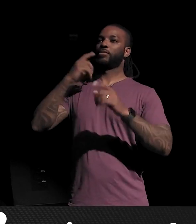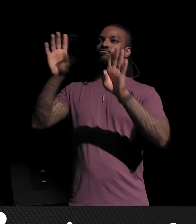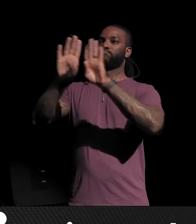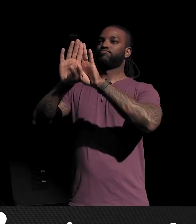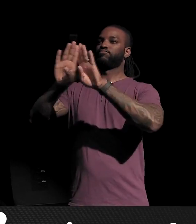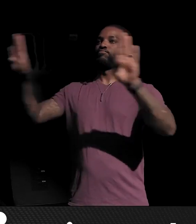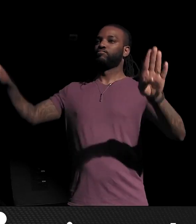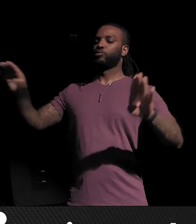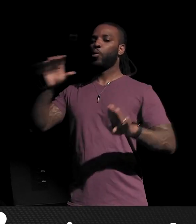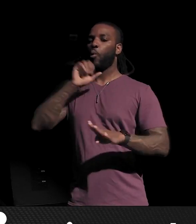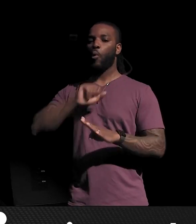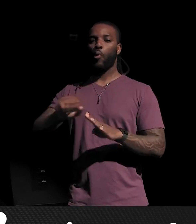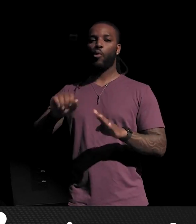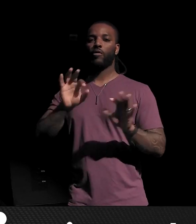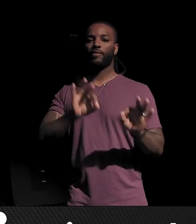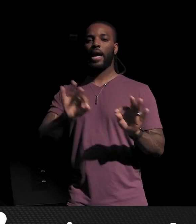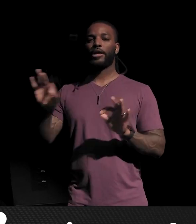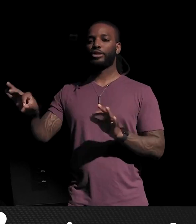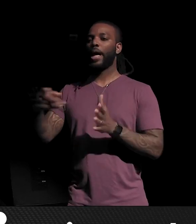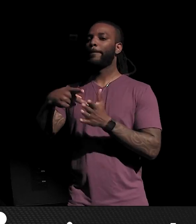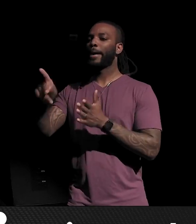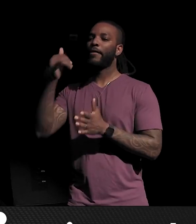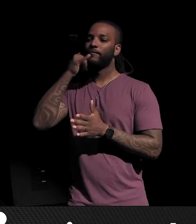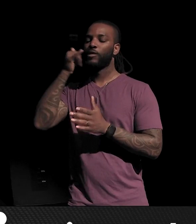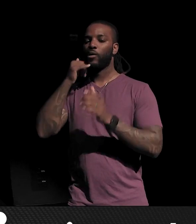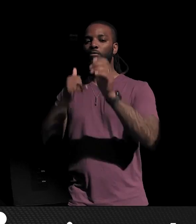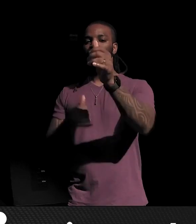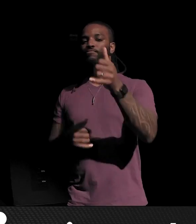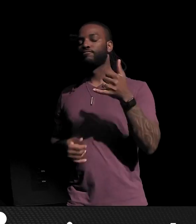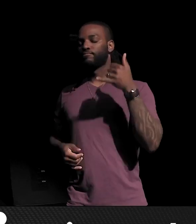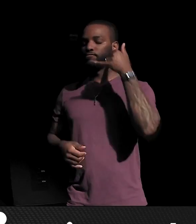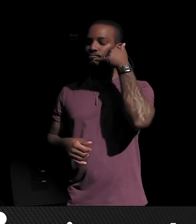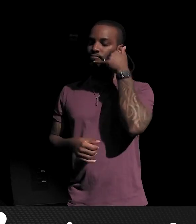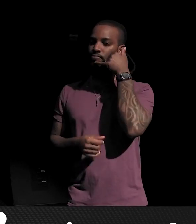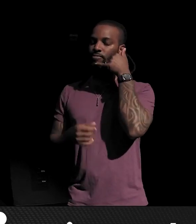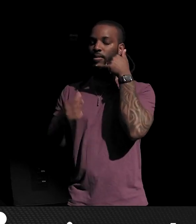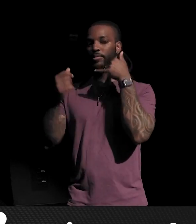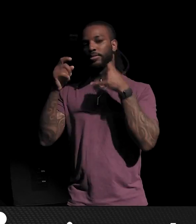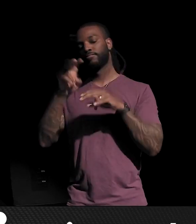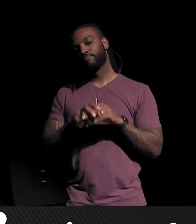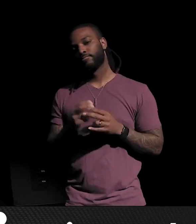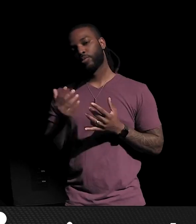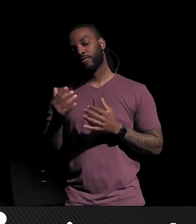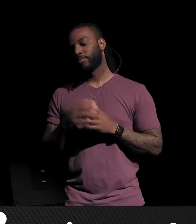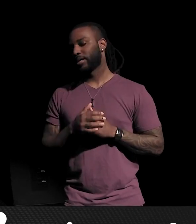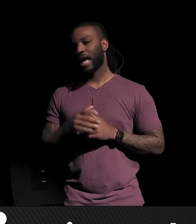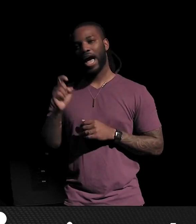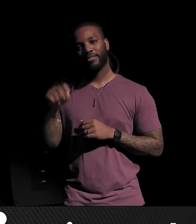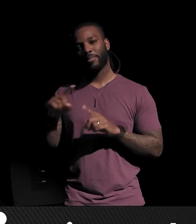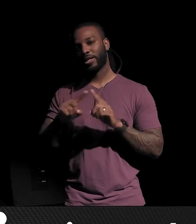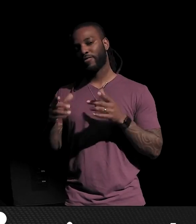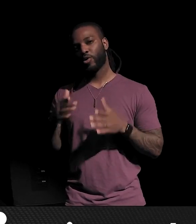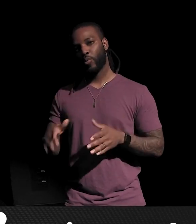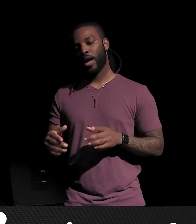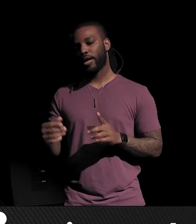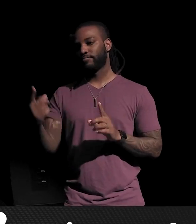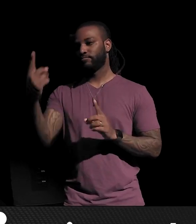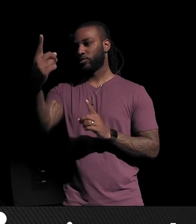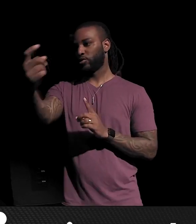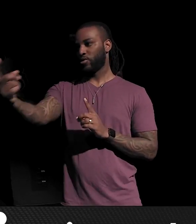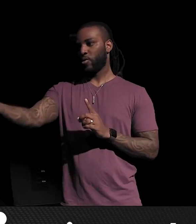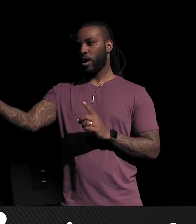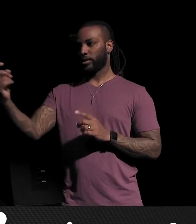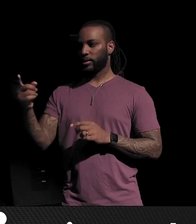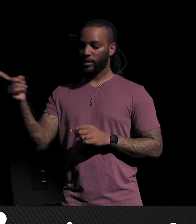school payphone that I have to talk through. And I remember waiting for him to come in. And I said, God, there's got to be a different way. He walks in, has his head